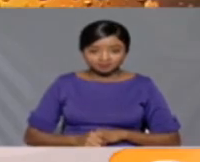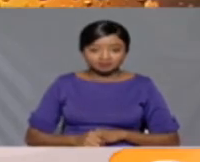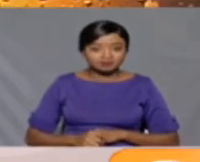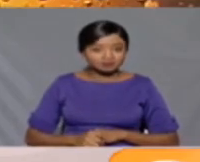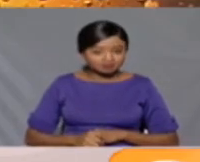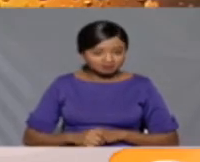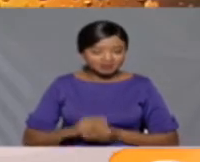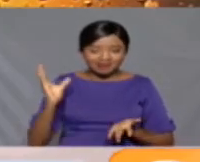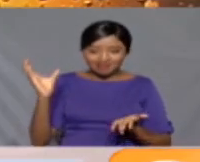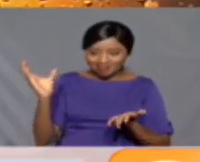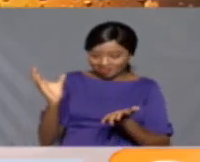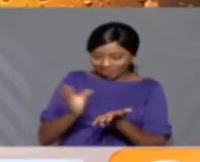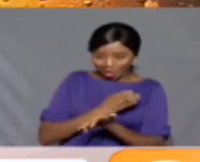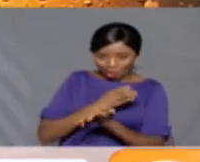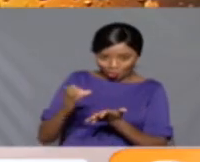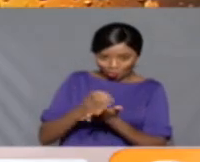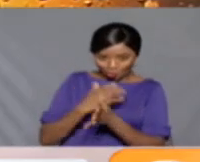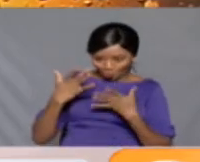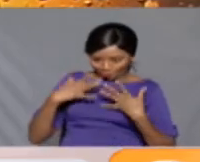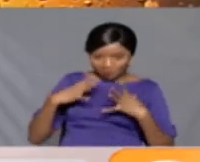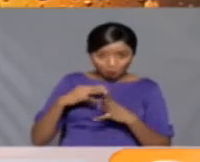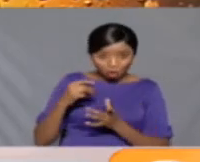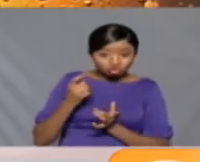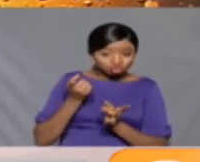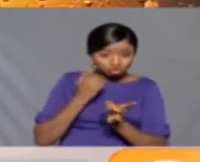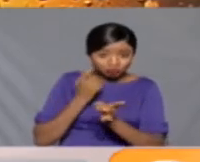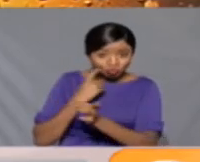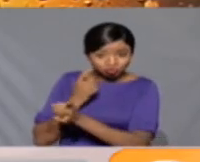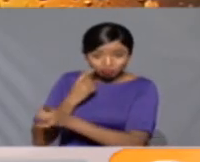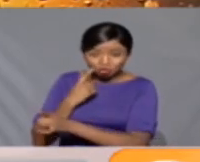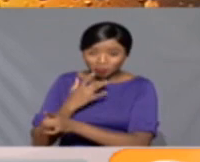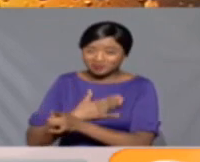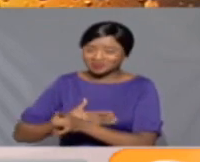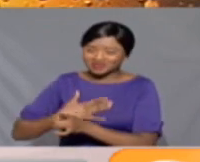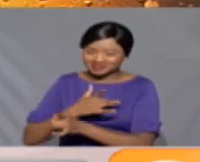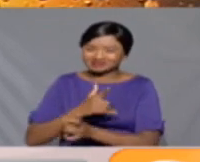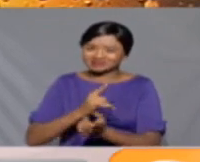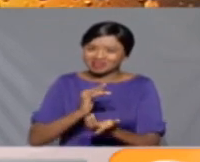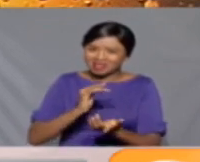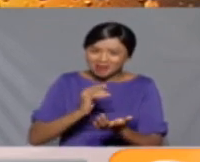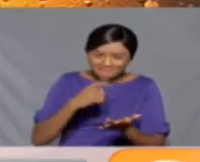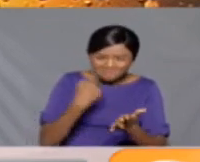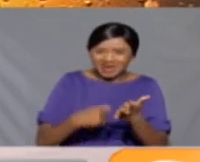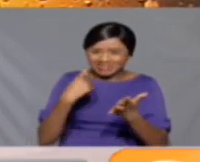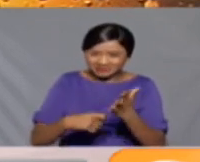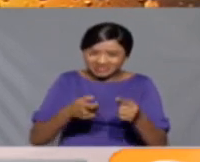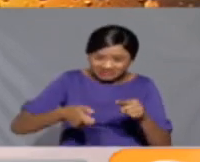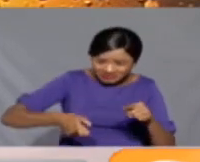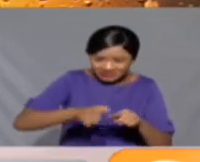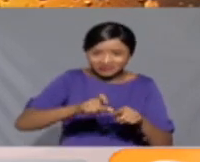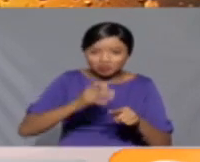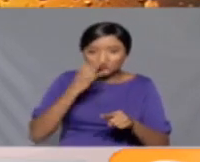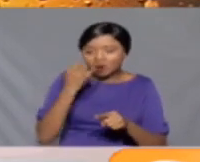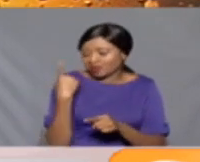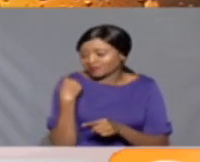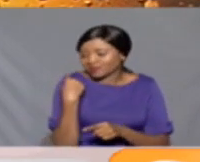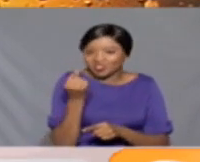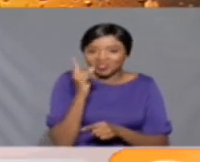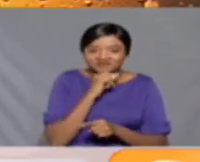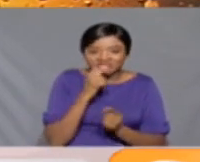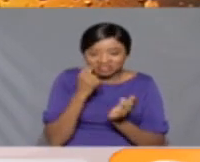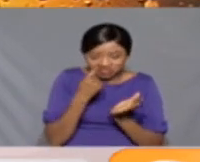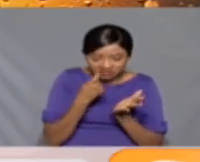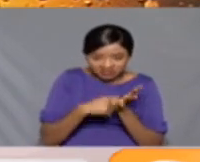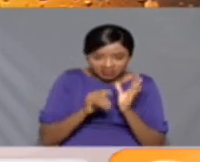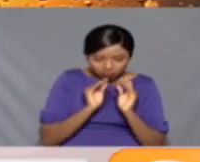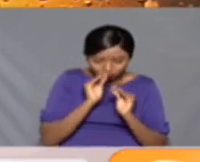Alcoholic beverage retailers have been warned against overpricing products in line with recent excise tax adjustments by manufacturers.